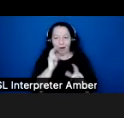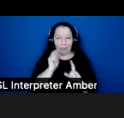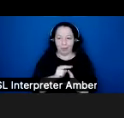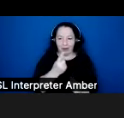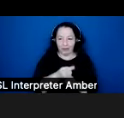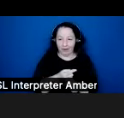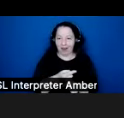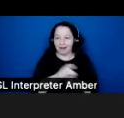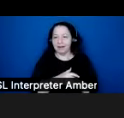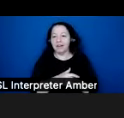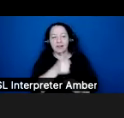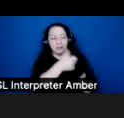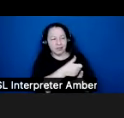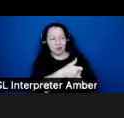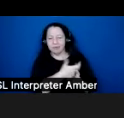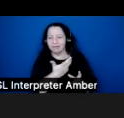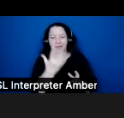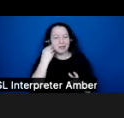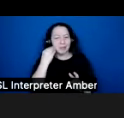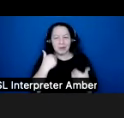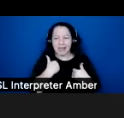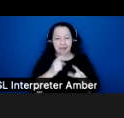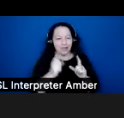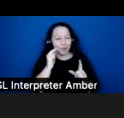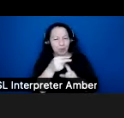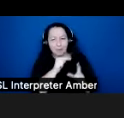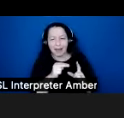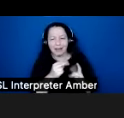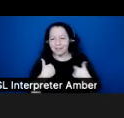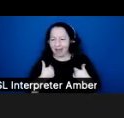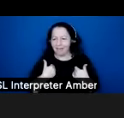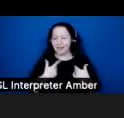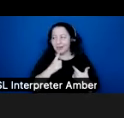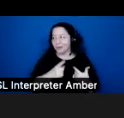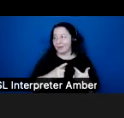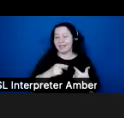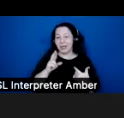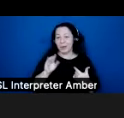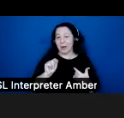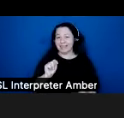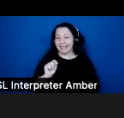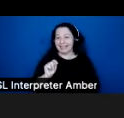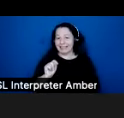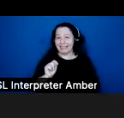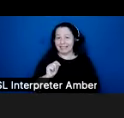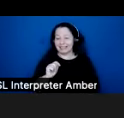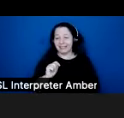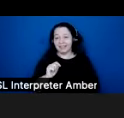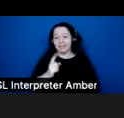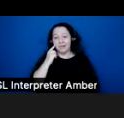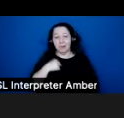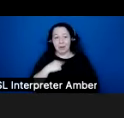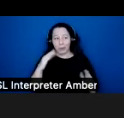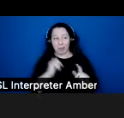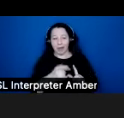her own experiences, and basically racist of me, even though I thought I was attempting to be inclusive. Thank you